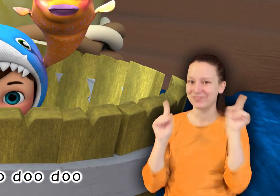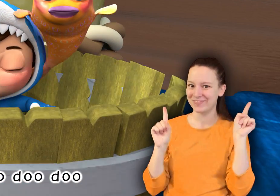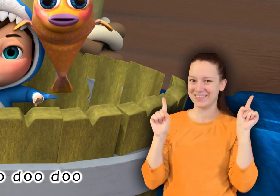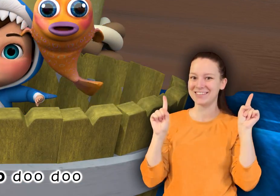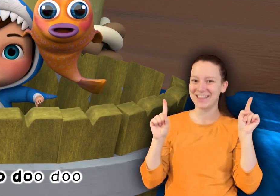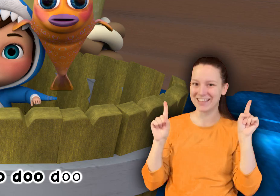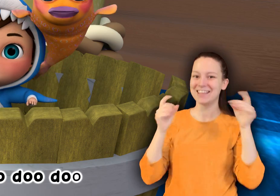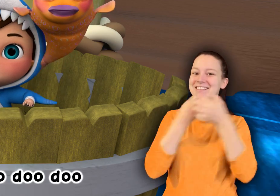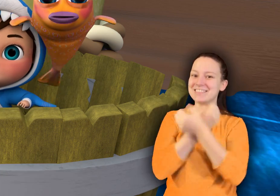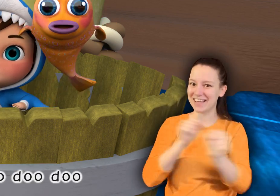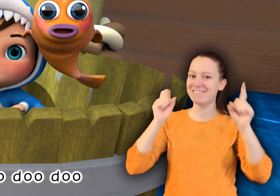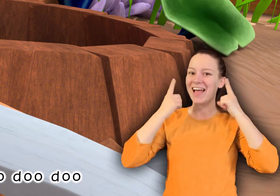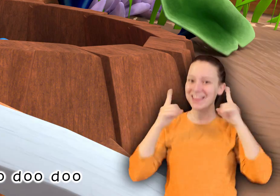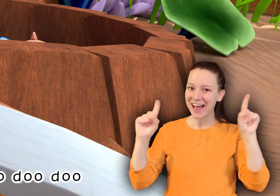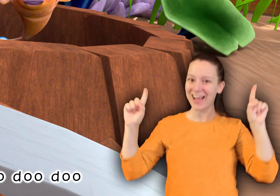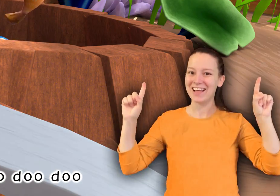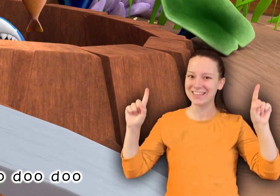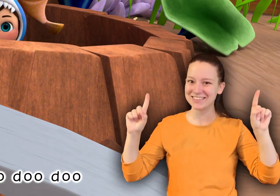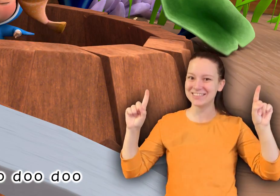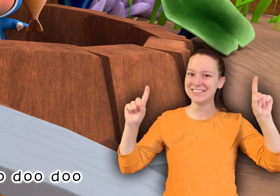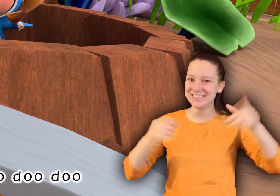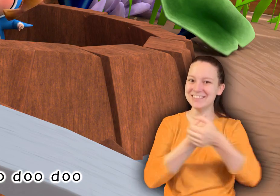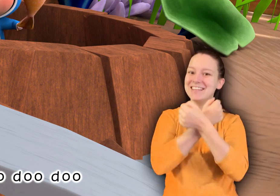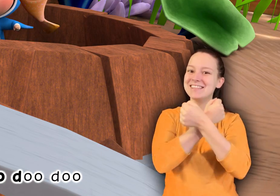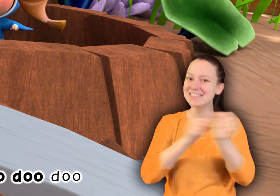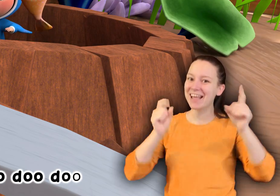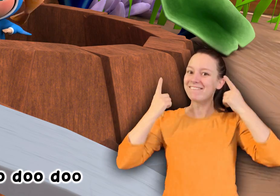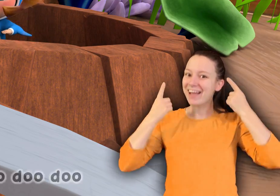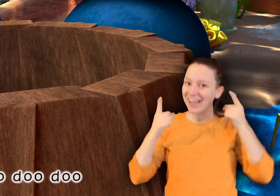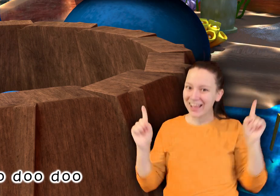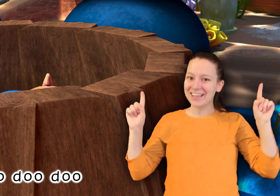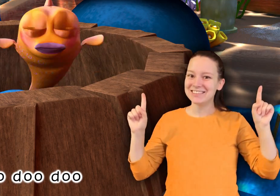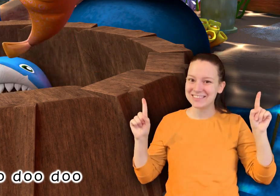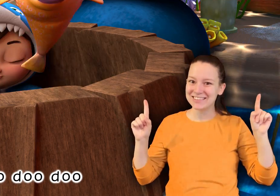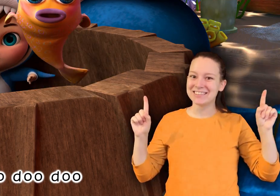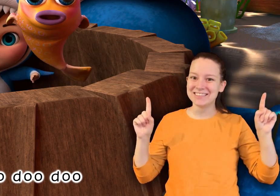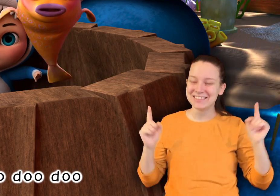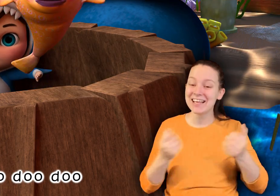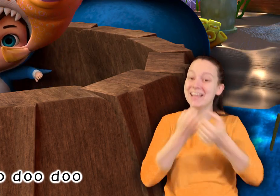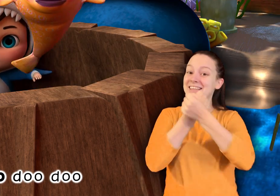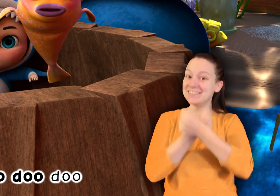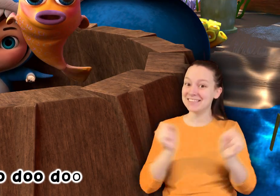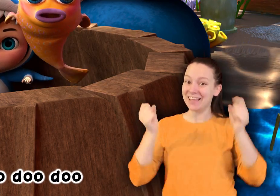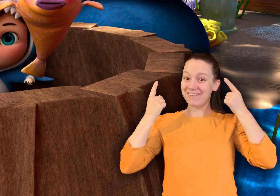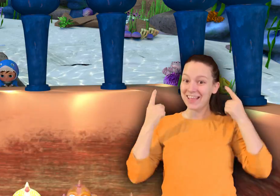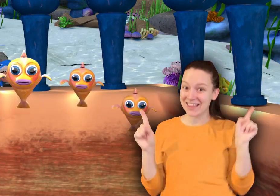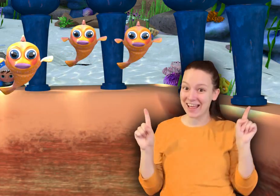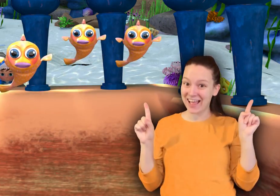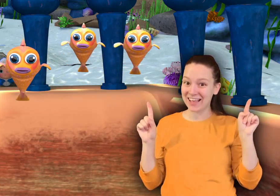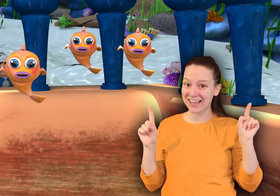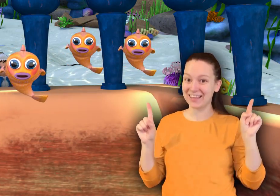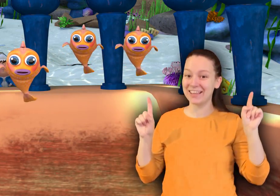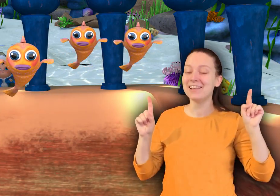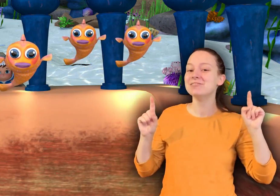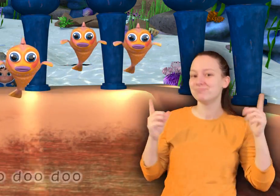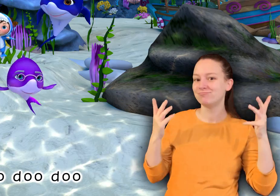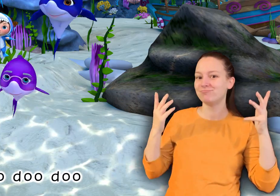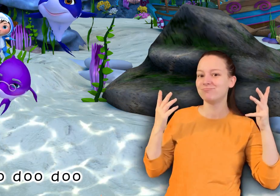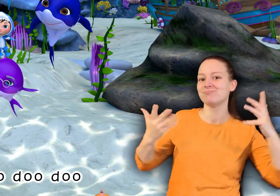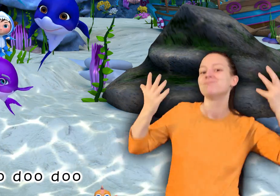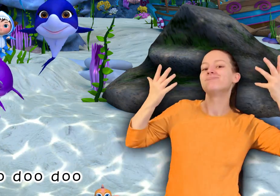at last do do do do do safe at last do do do do do safe at last do do do save a